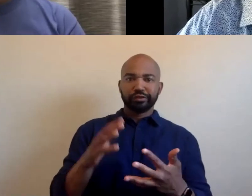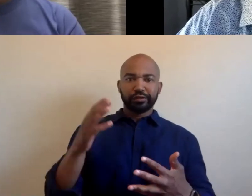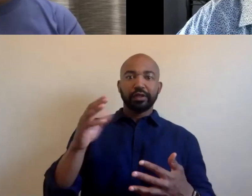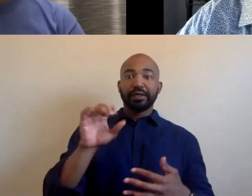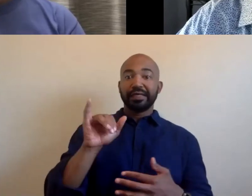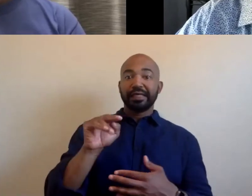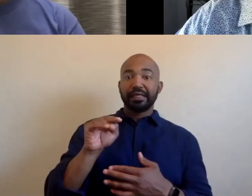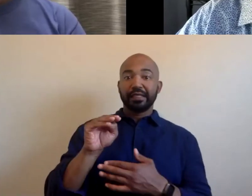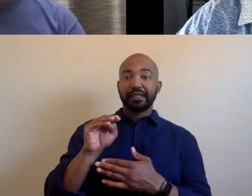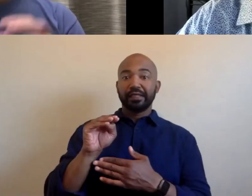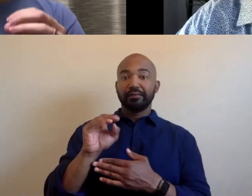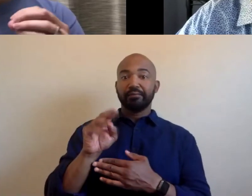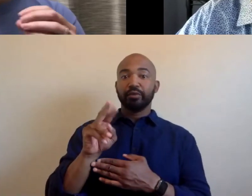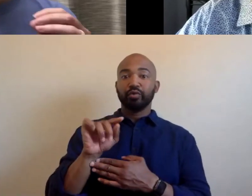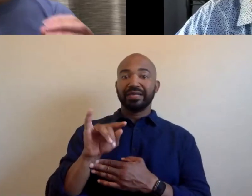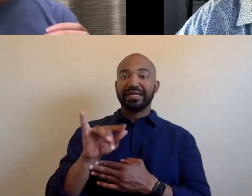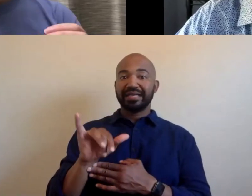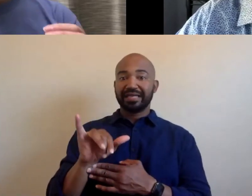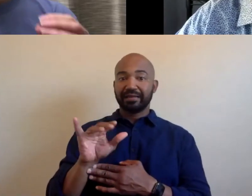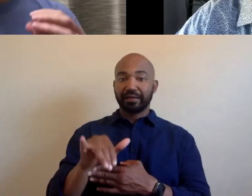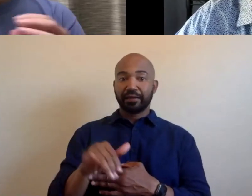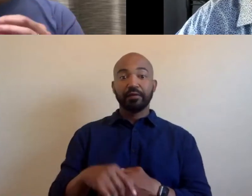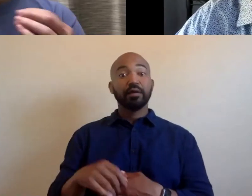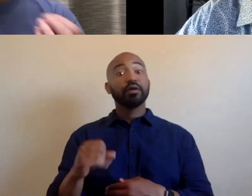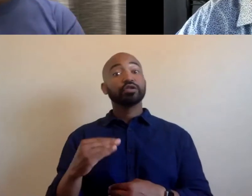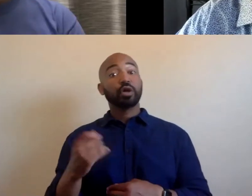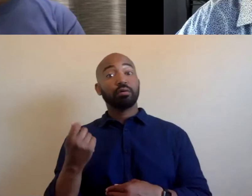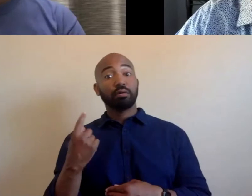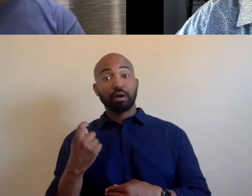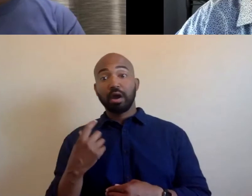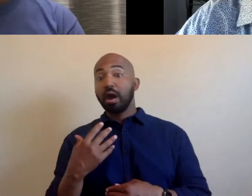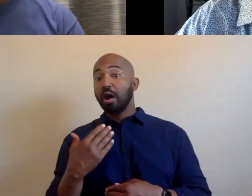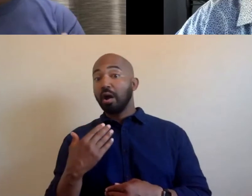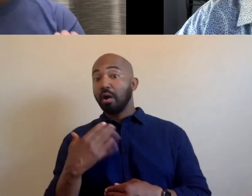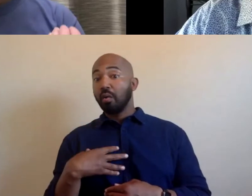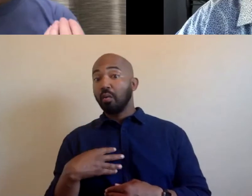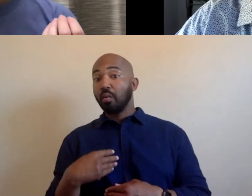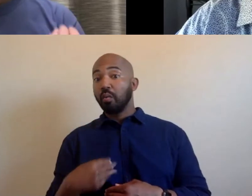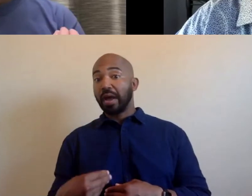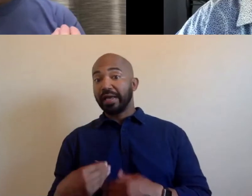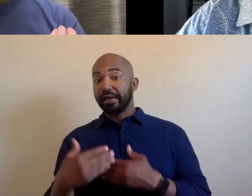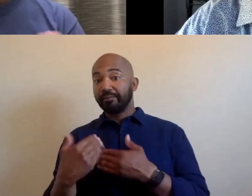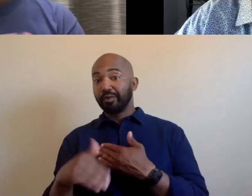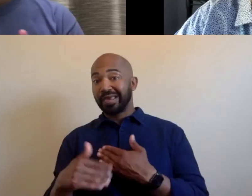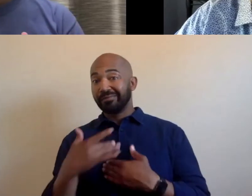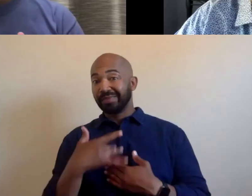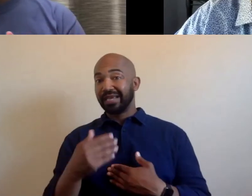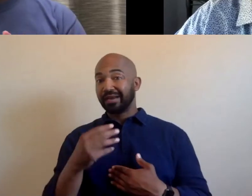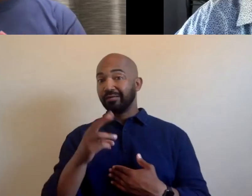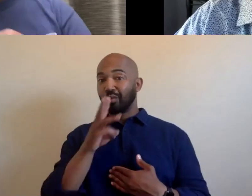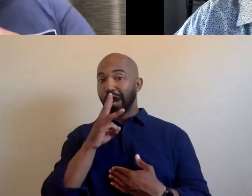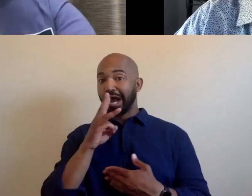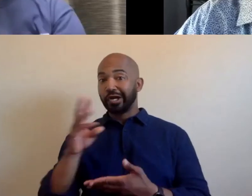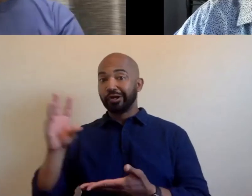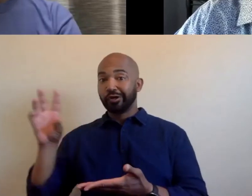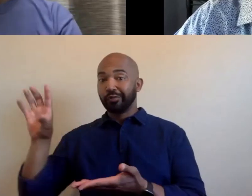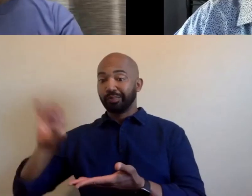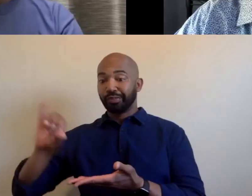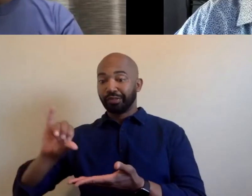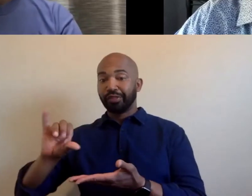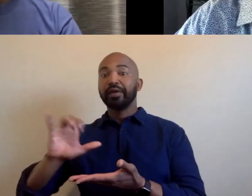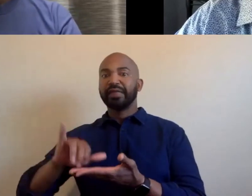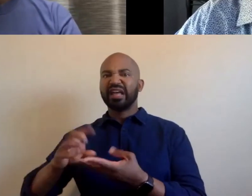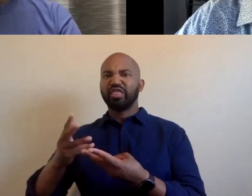were to pour like water on it, it just disintegrates. That's that sugar content of that product. And so I know that they